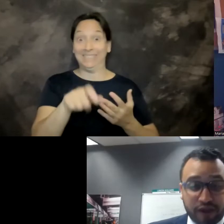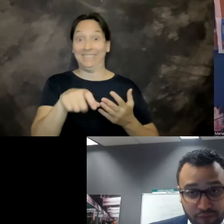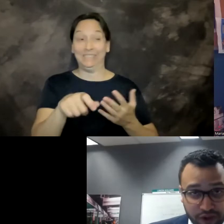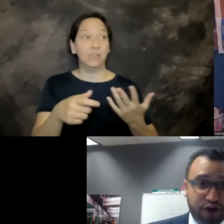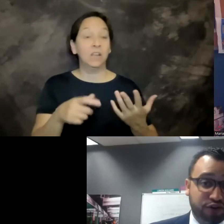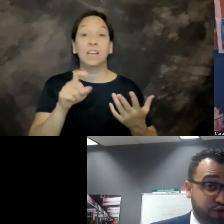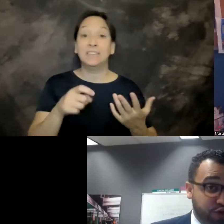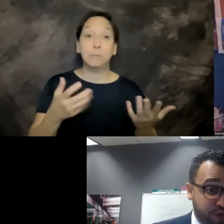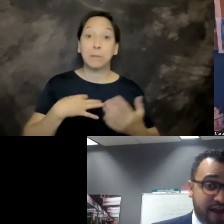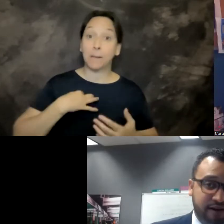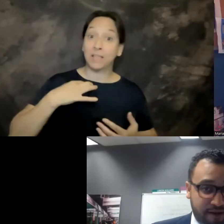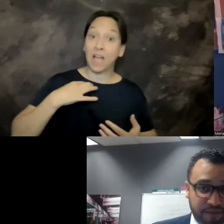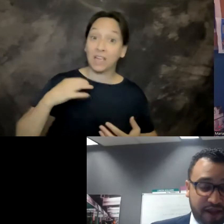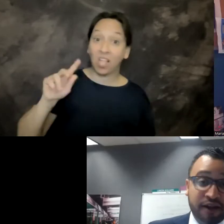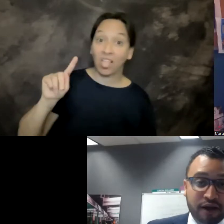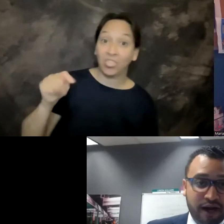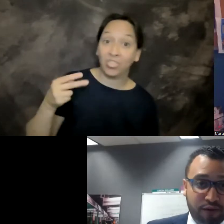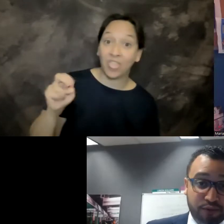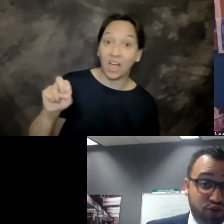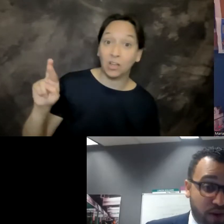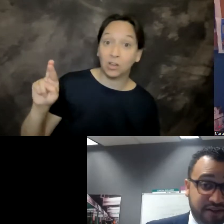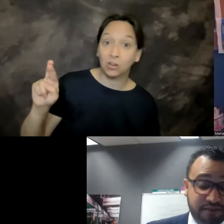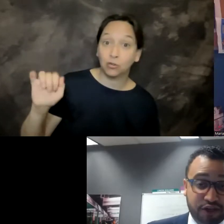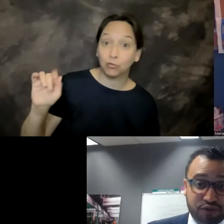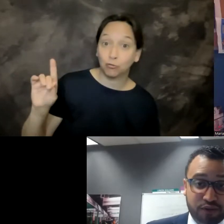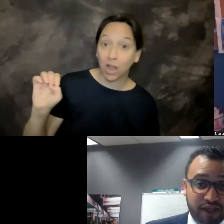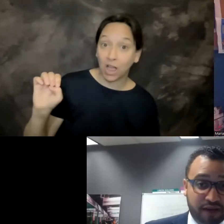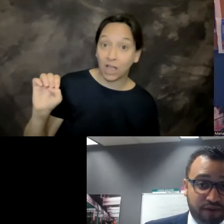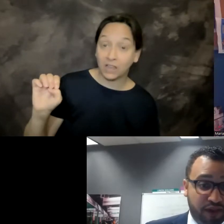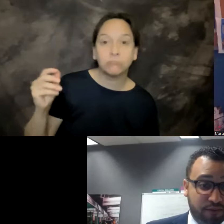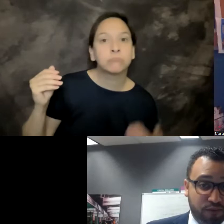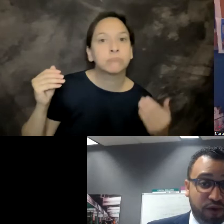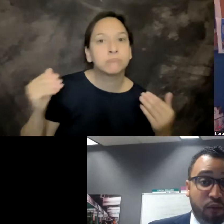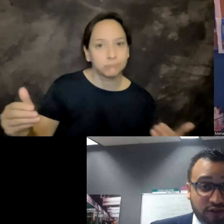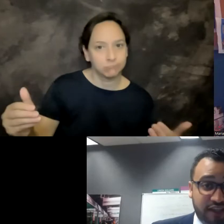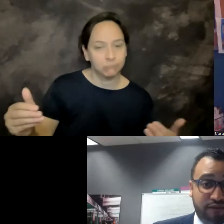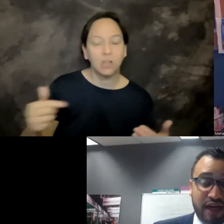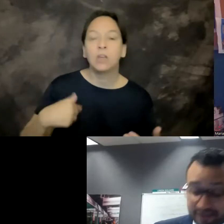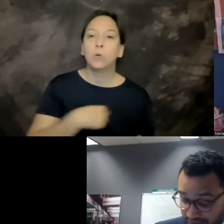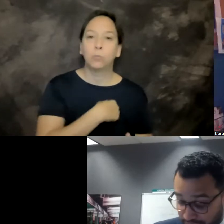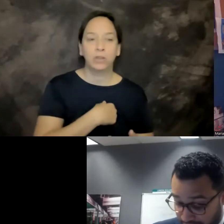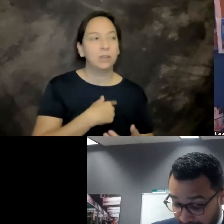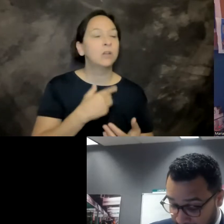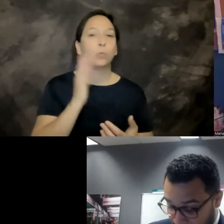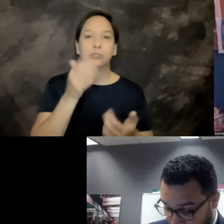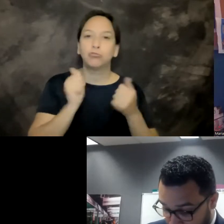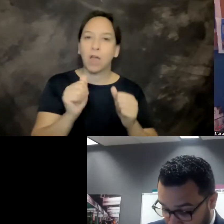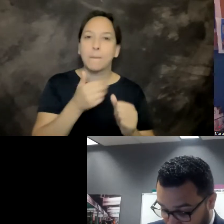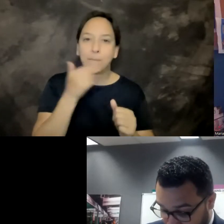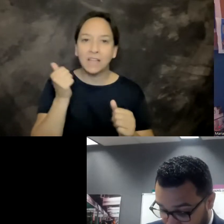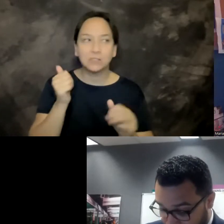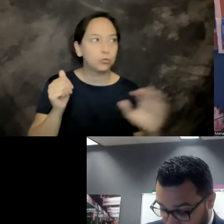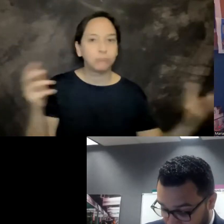ride, we encourage you to do that. And we will do our best to make sure that we can work to give you that accessibility.